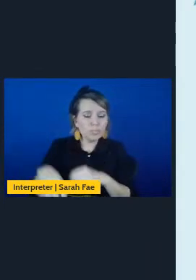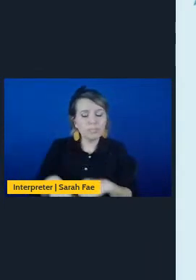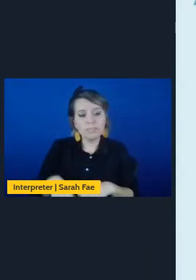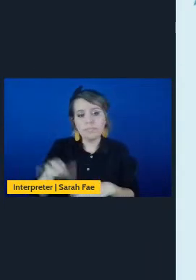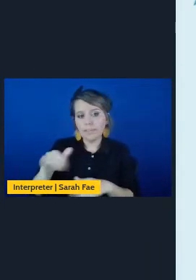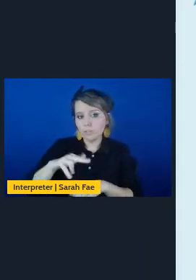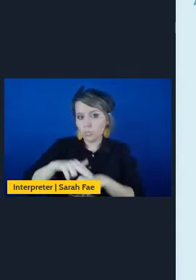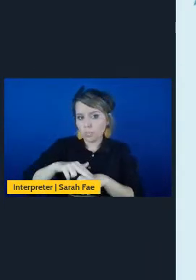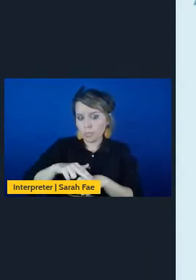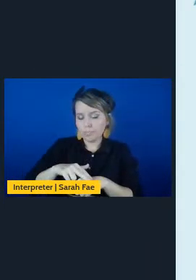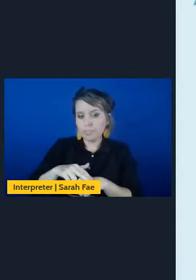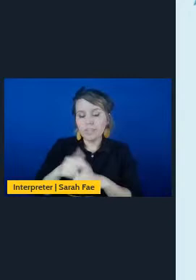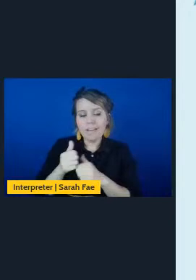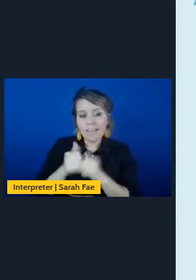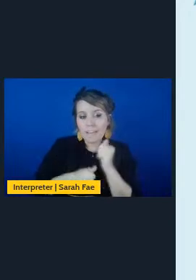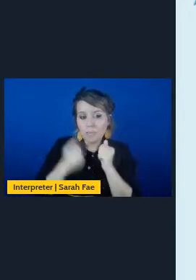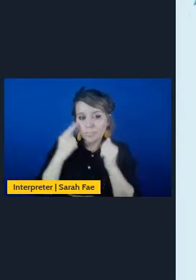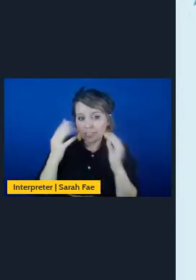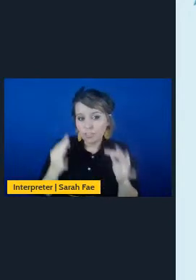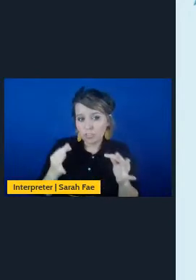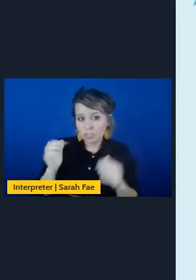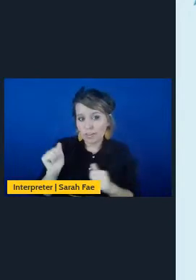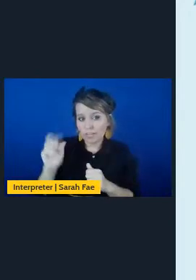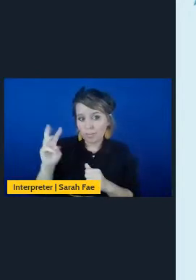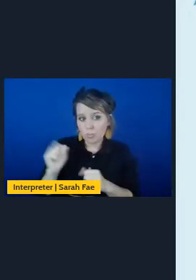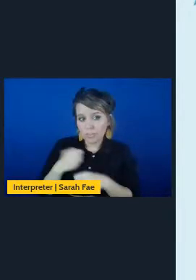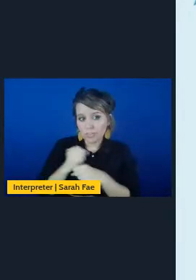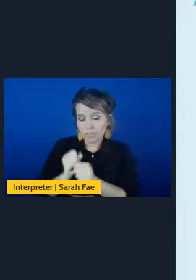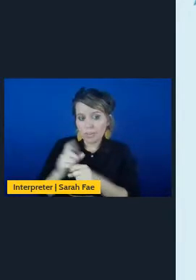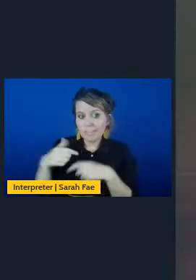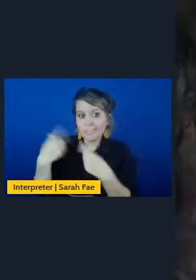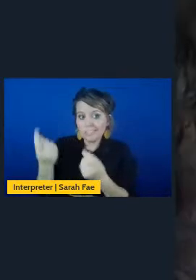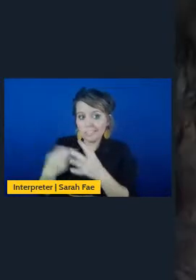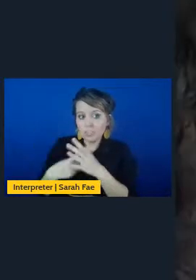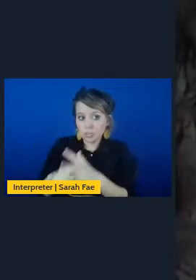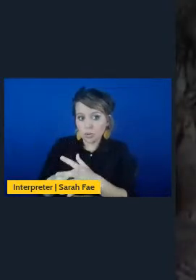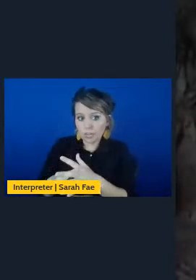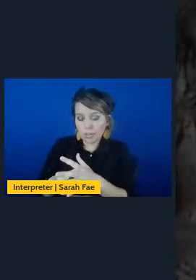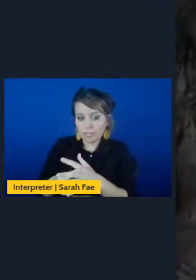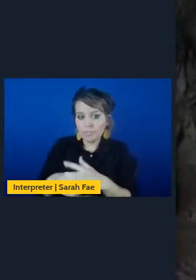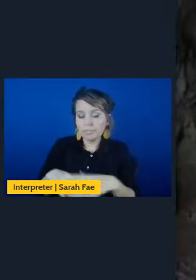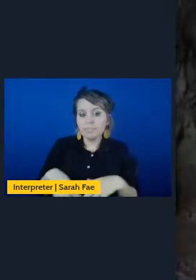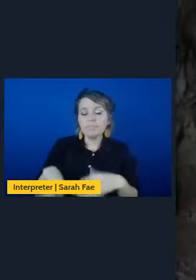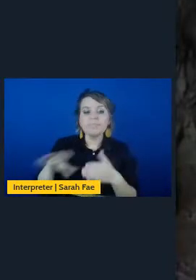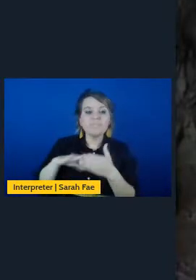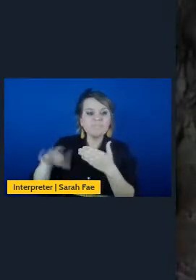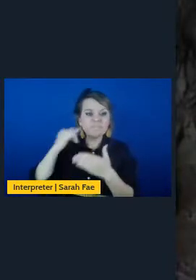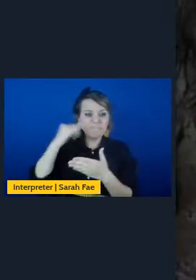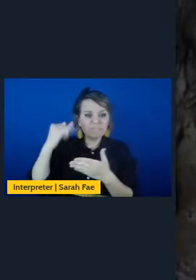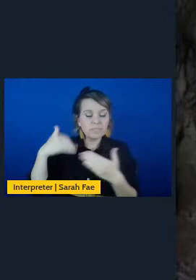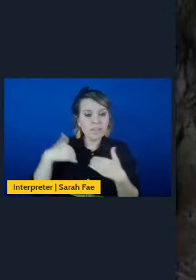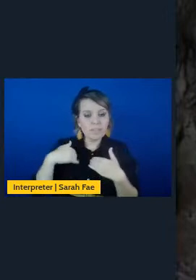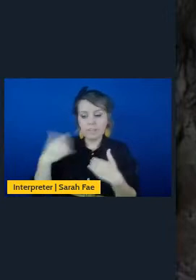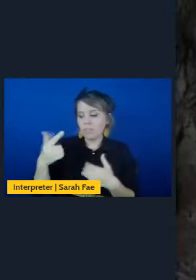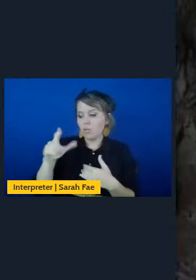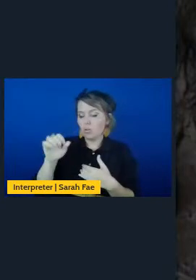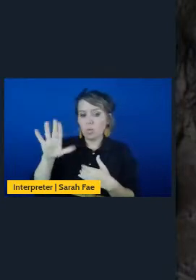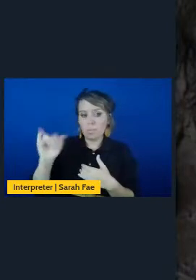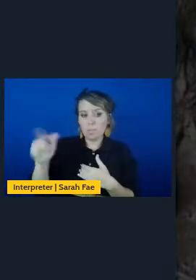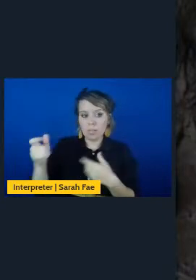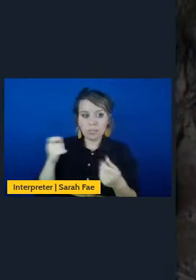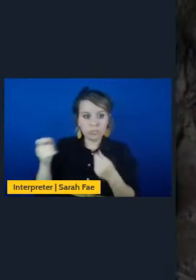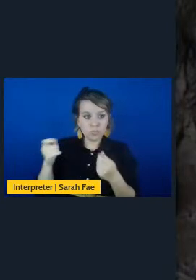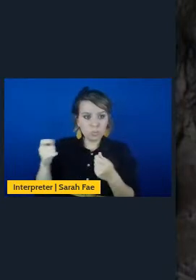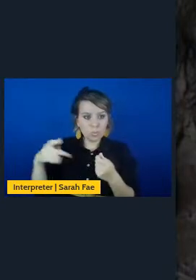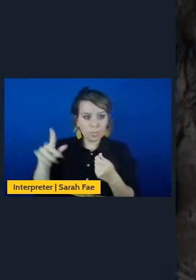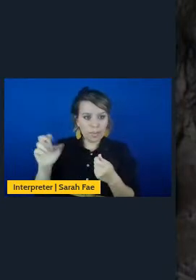normal. Every decision that AWS has made since its inception eschews the idea of having a global control plane. Every region